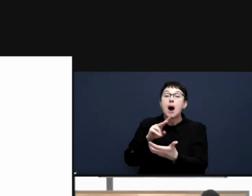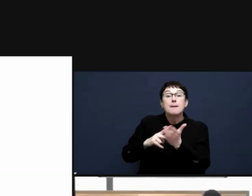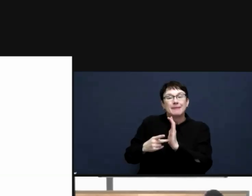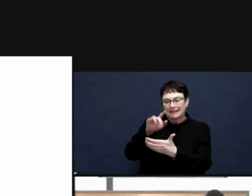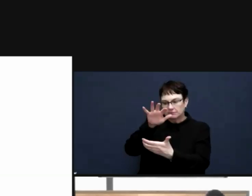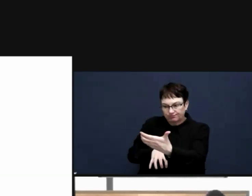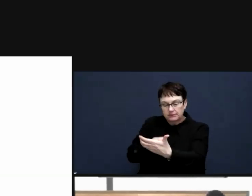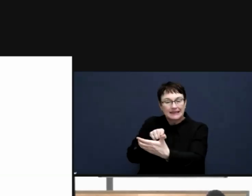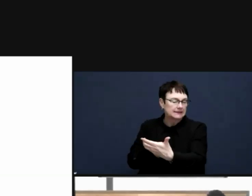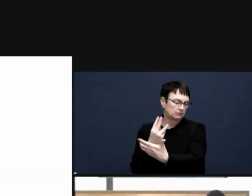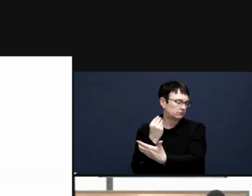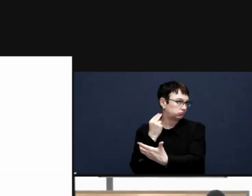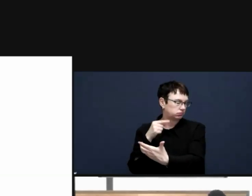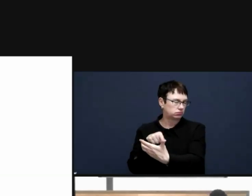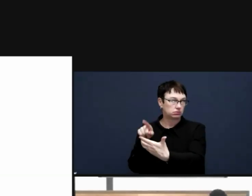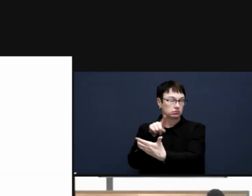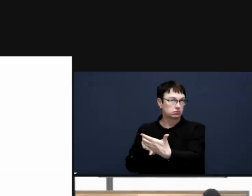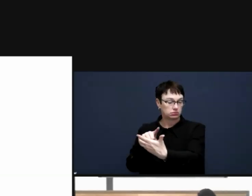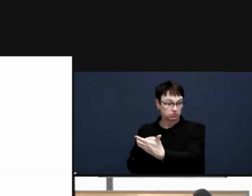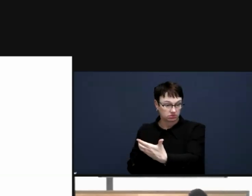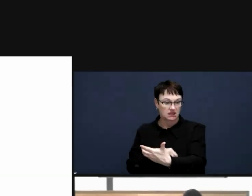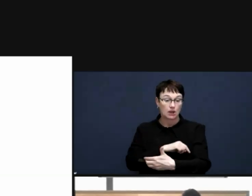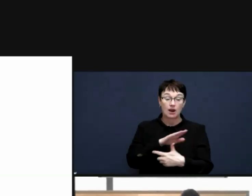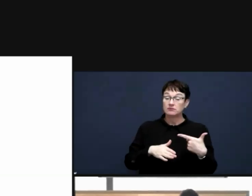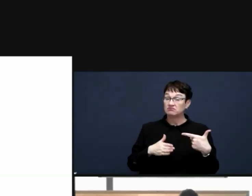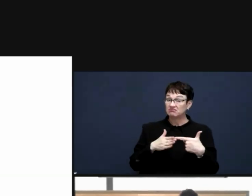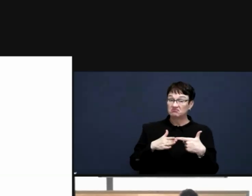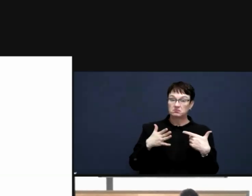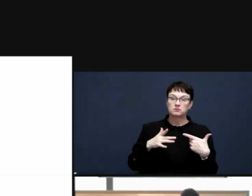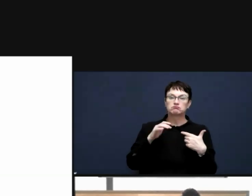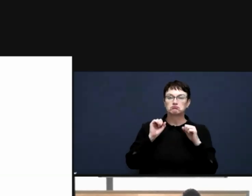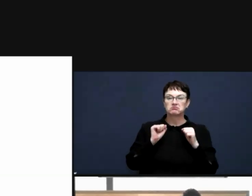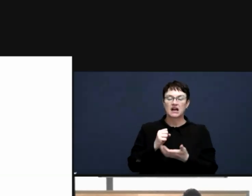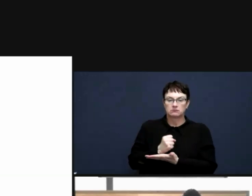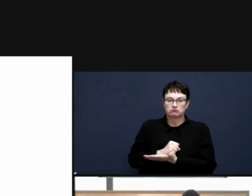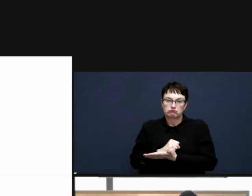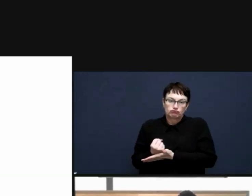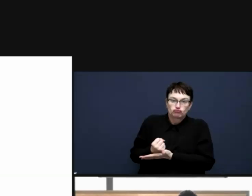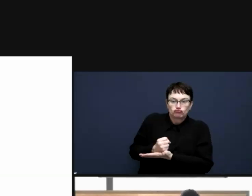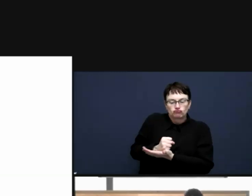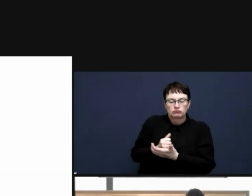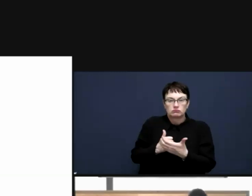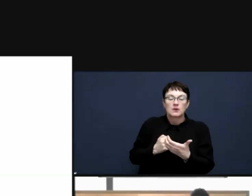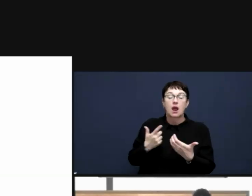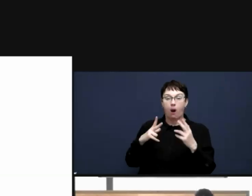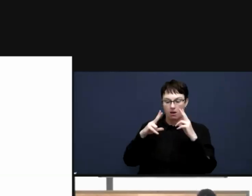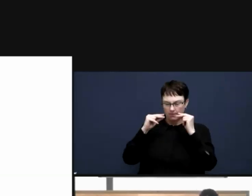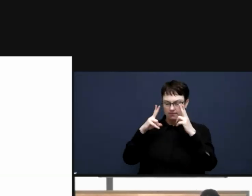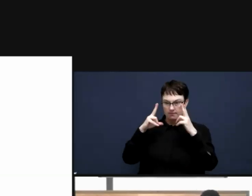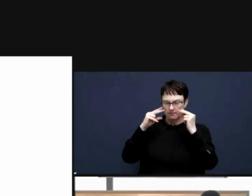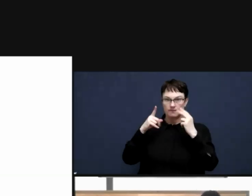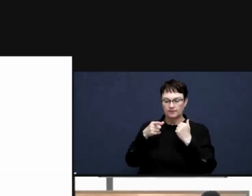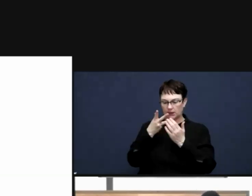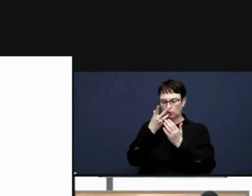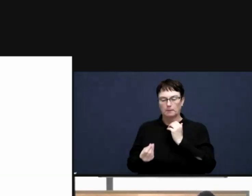control, so you can control your device with buttons or with the joystick or with blinking, moving your head, like different options, but basically it's used